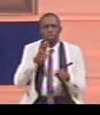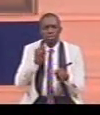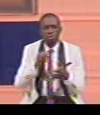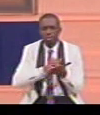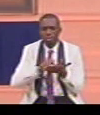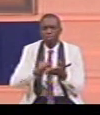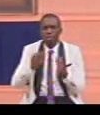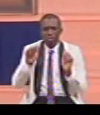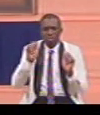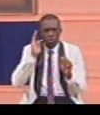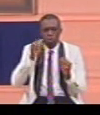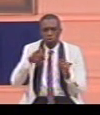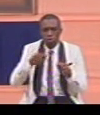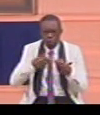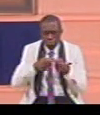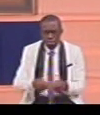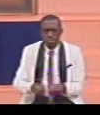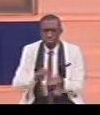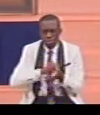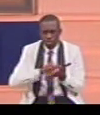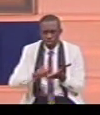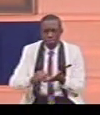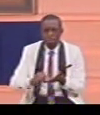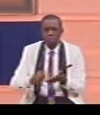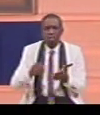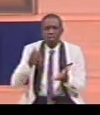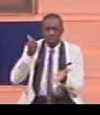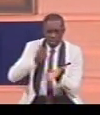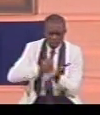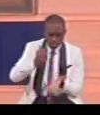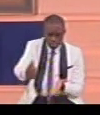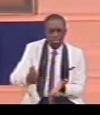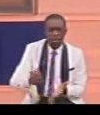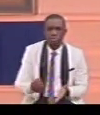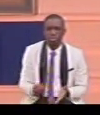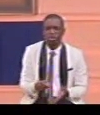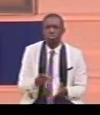Yes. Amen. Yes. I said amen for you.